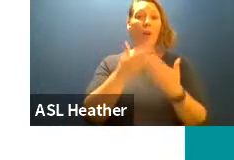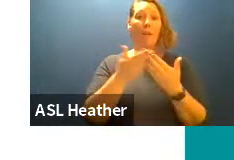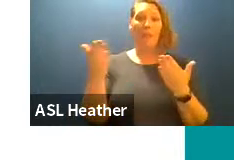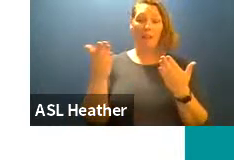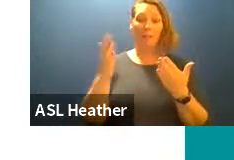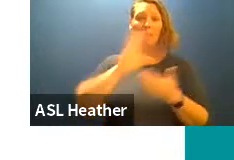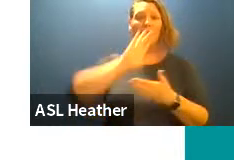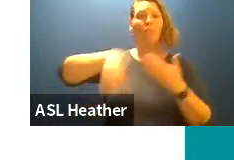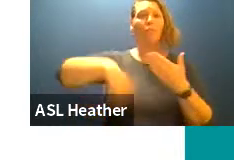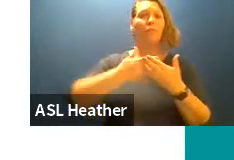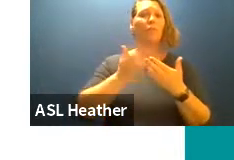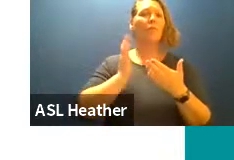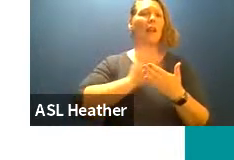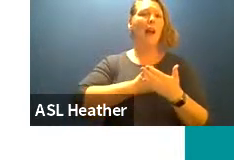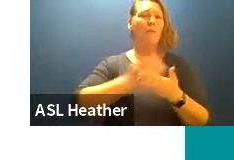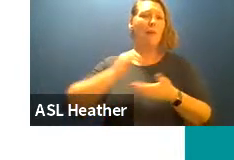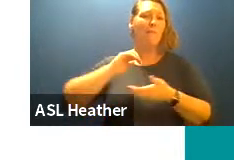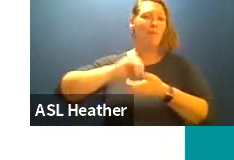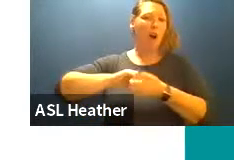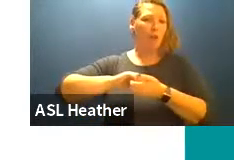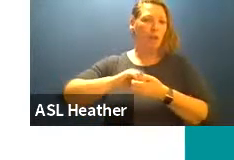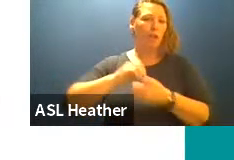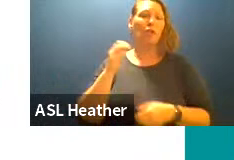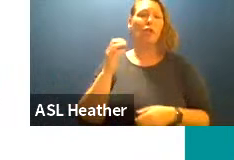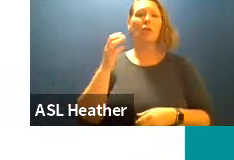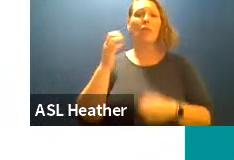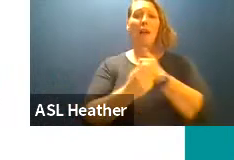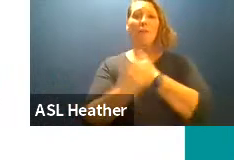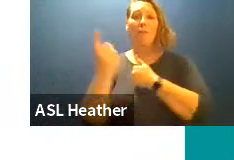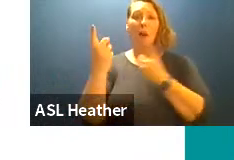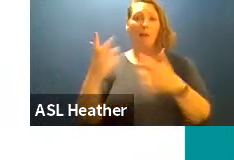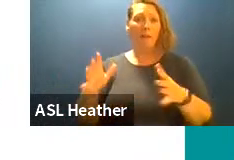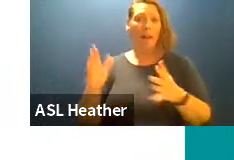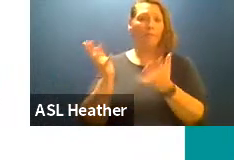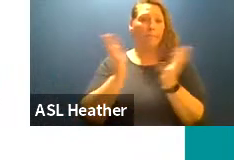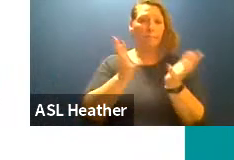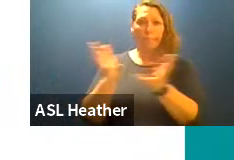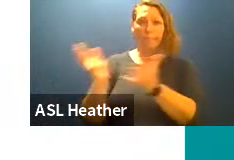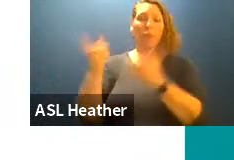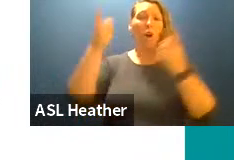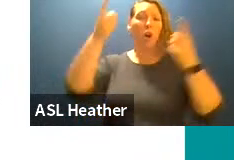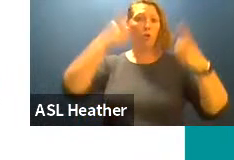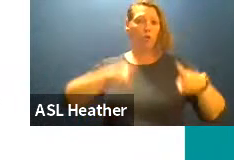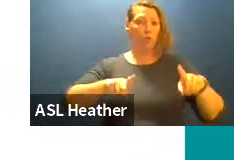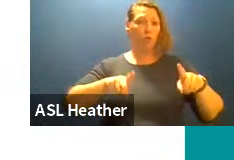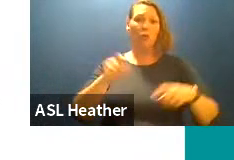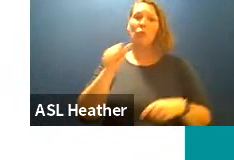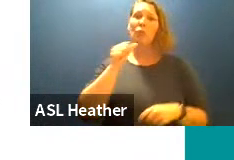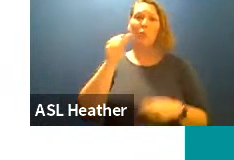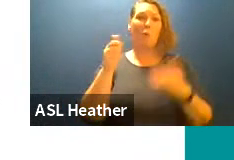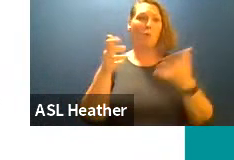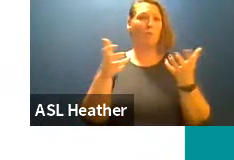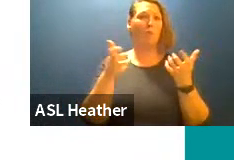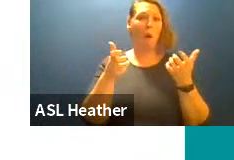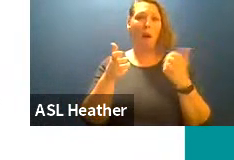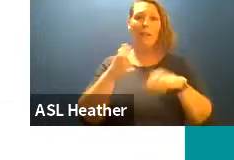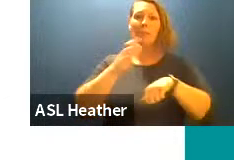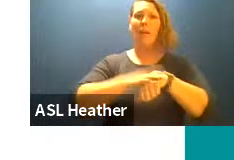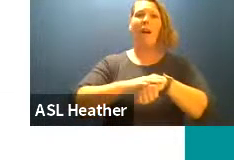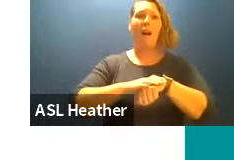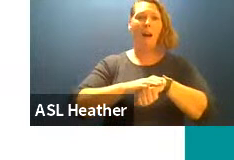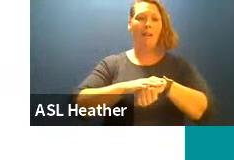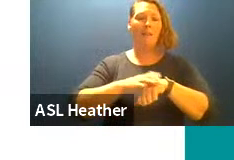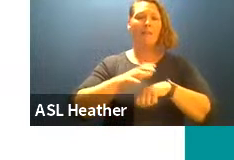that all of our partners and everyone that we have spoken to has agreed that we don't want to be on the